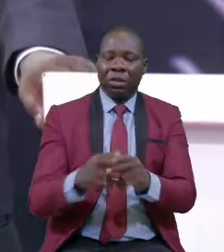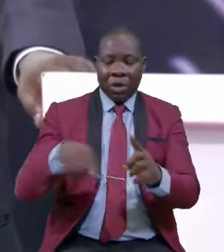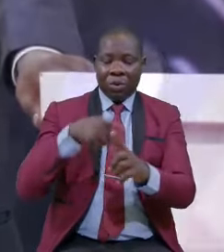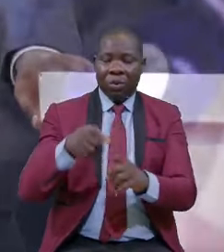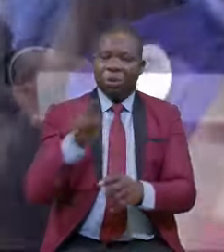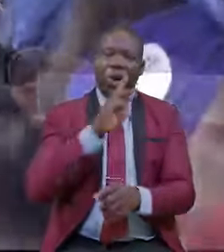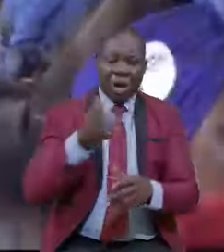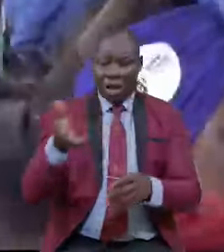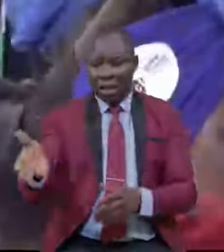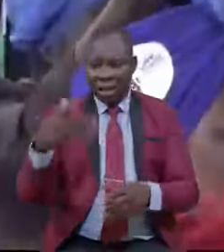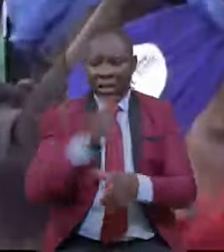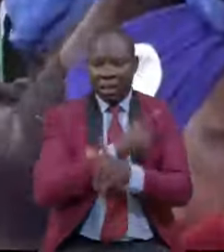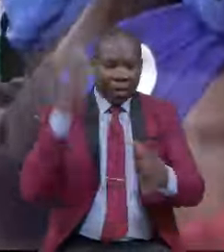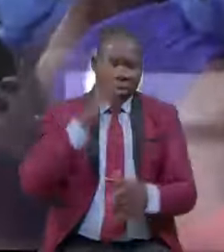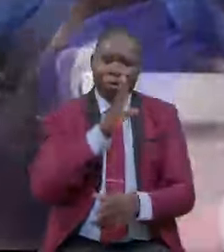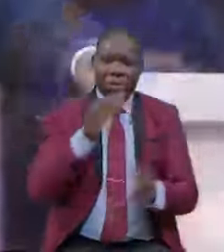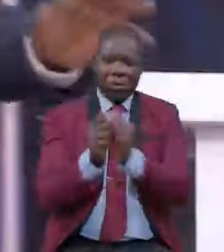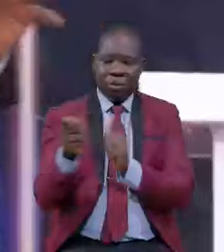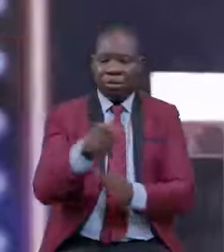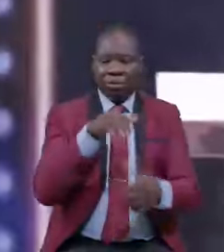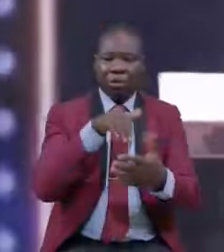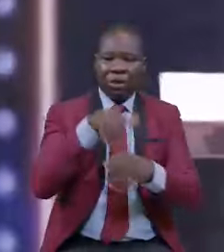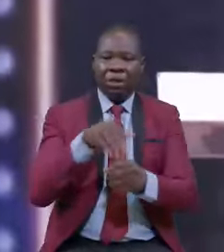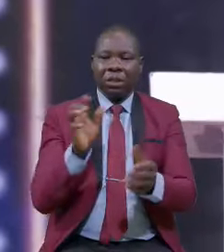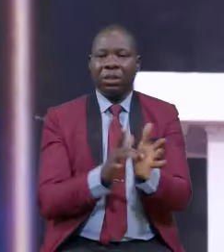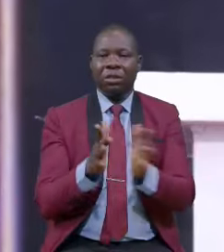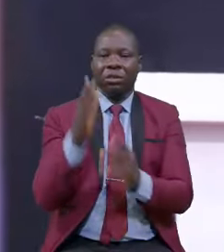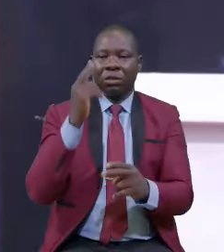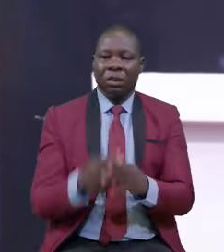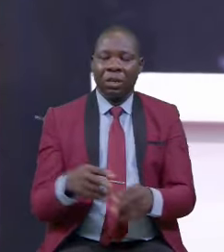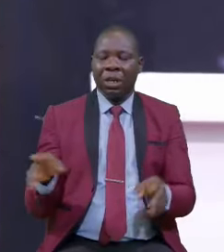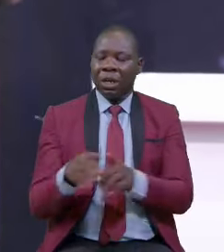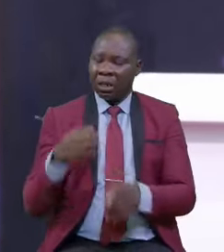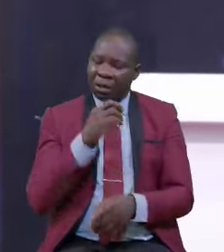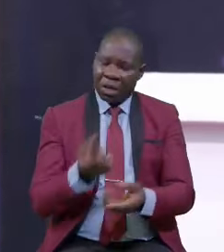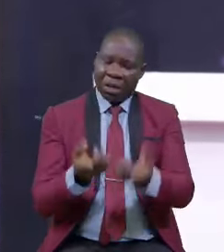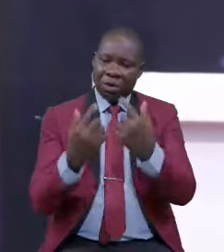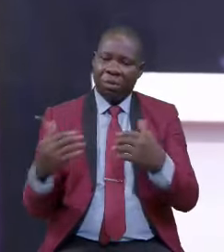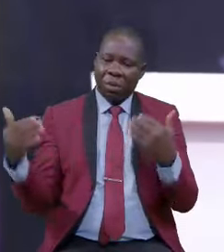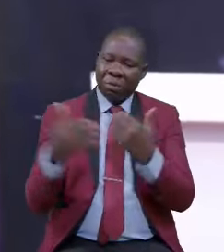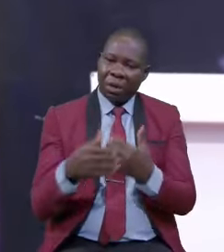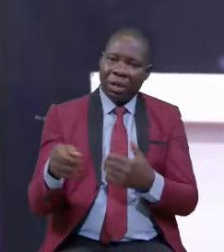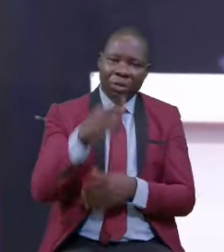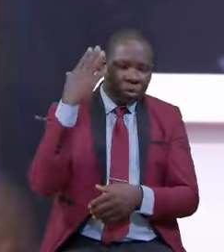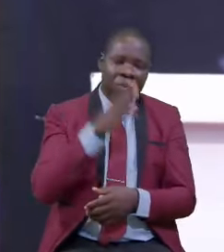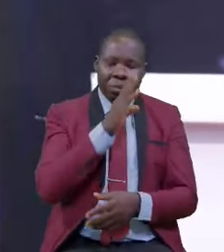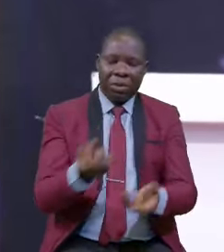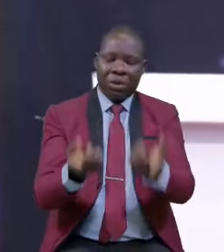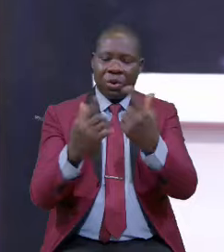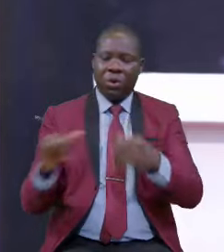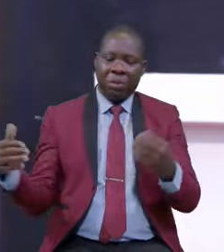you. Yeah. And as you are coming back, you'll be coming back with the joy of fulfillment